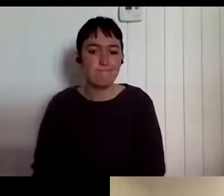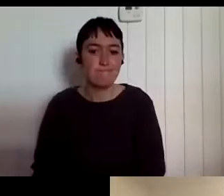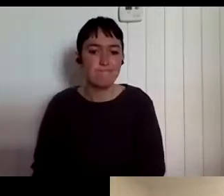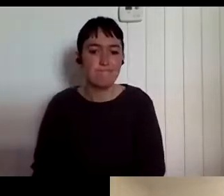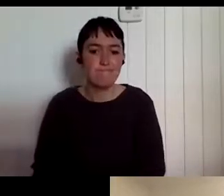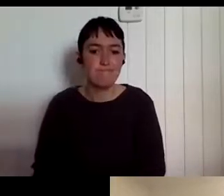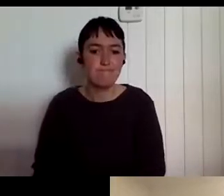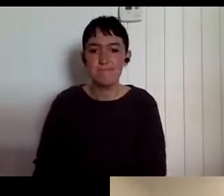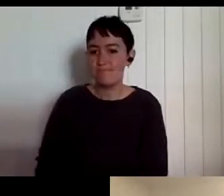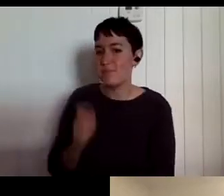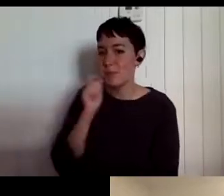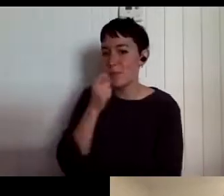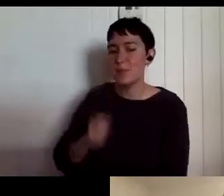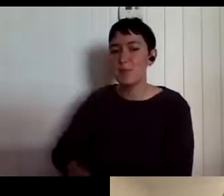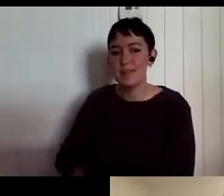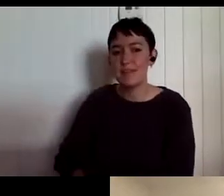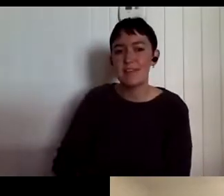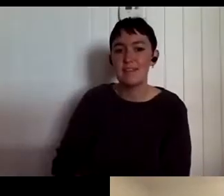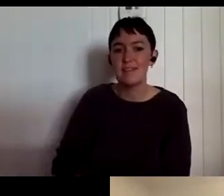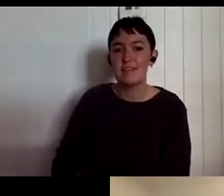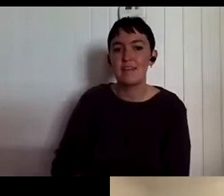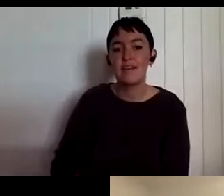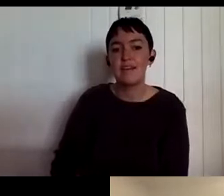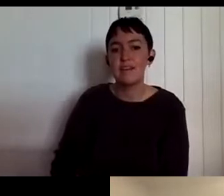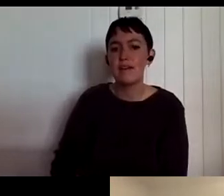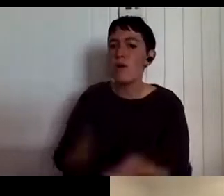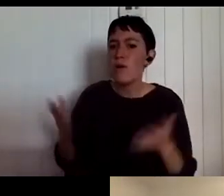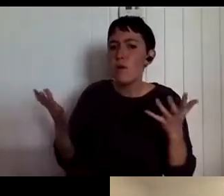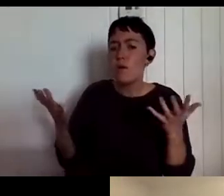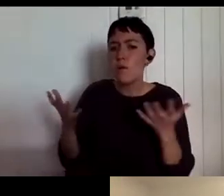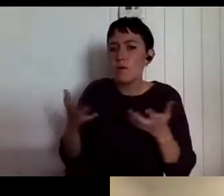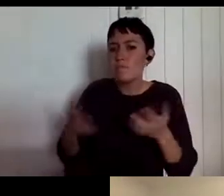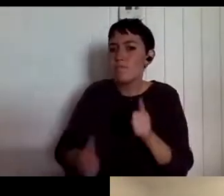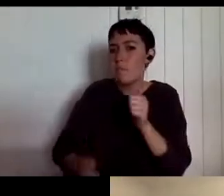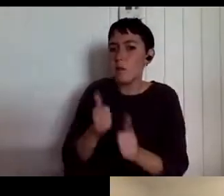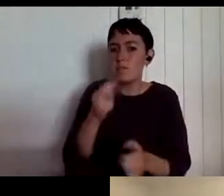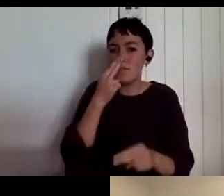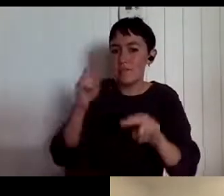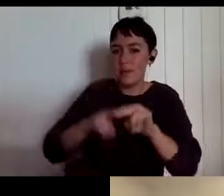Very cool. What is the most fun part about your job?